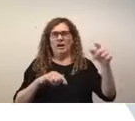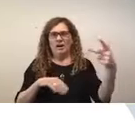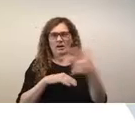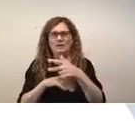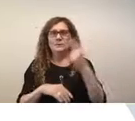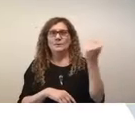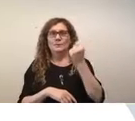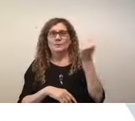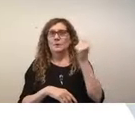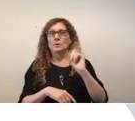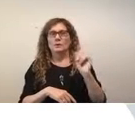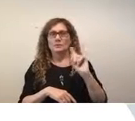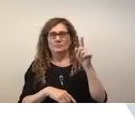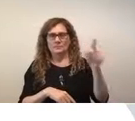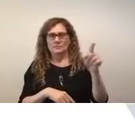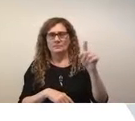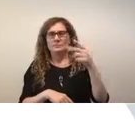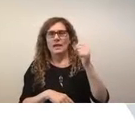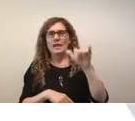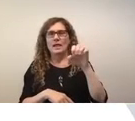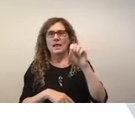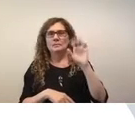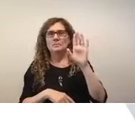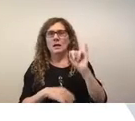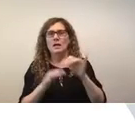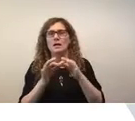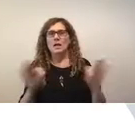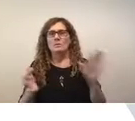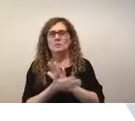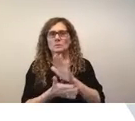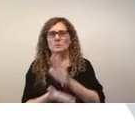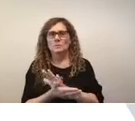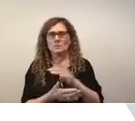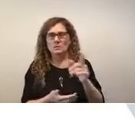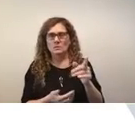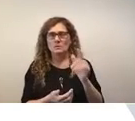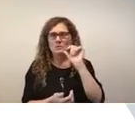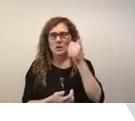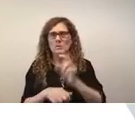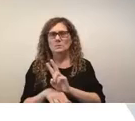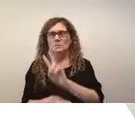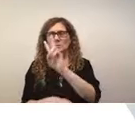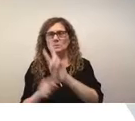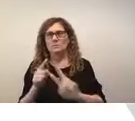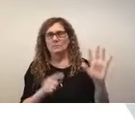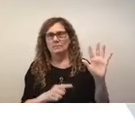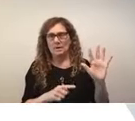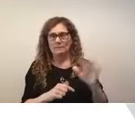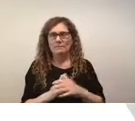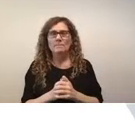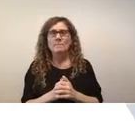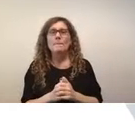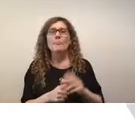School. Tomorrow, Wednesday, January 26th, from 10 a.m. until 2 p.m. at the University of